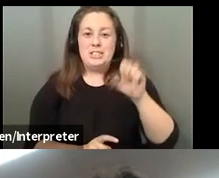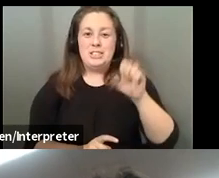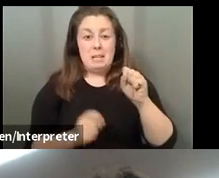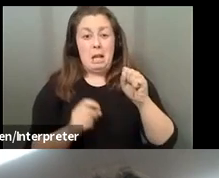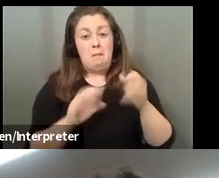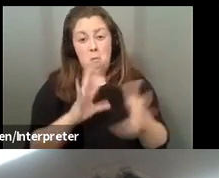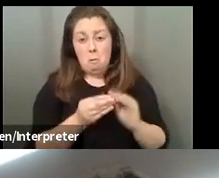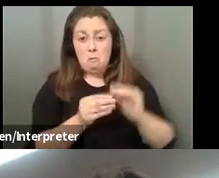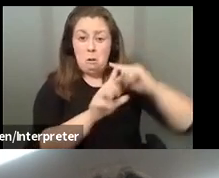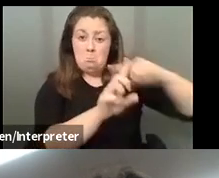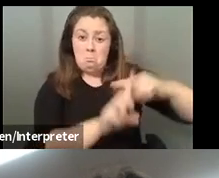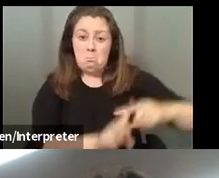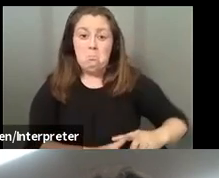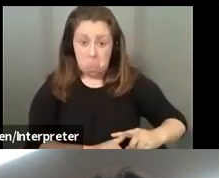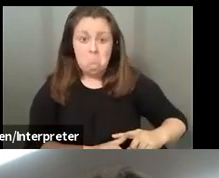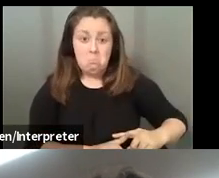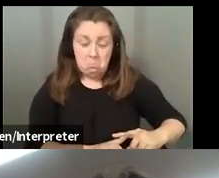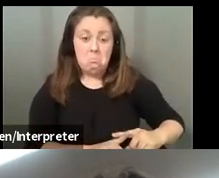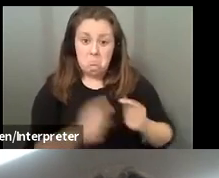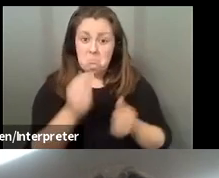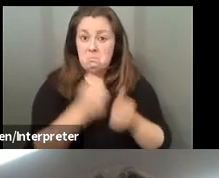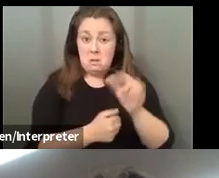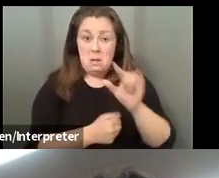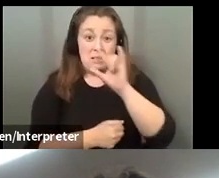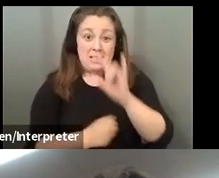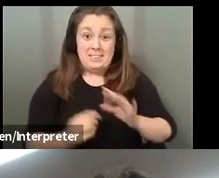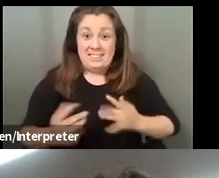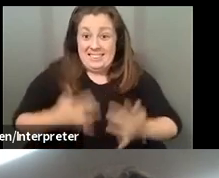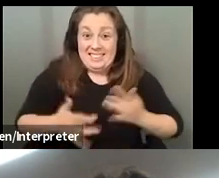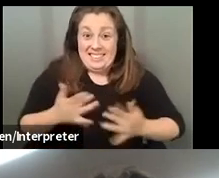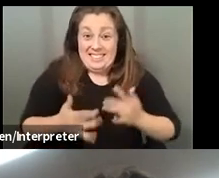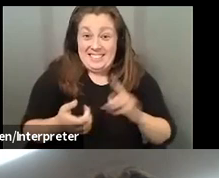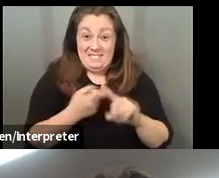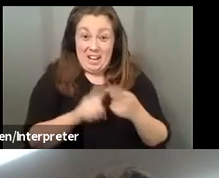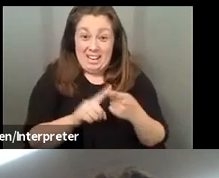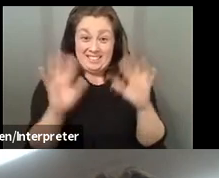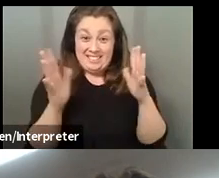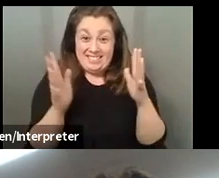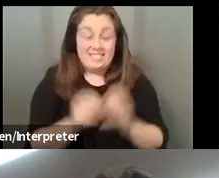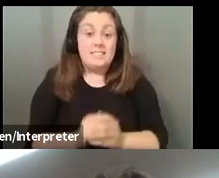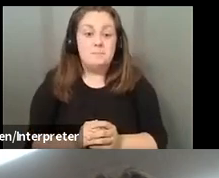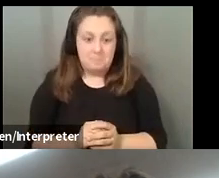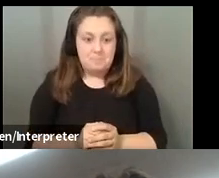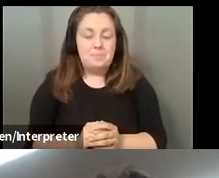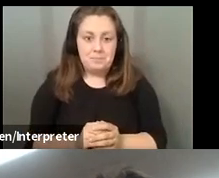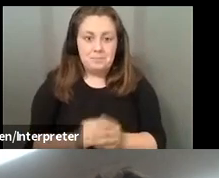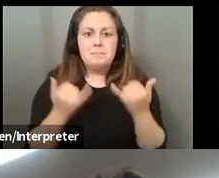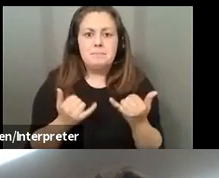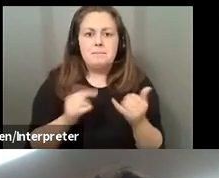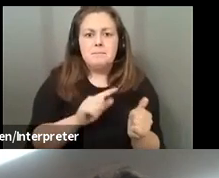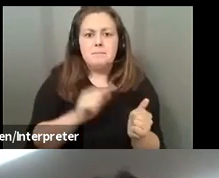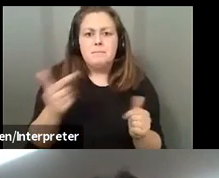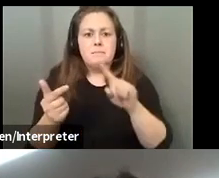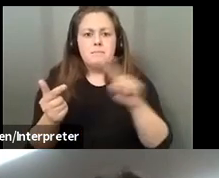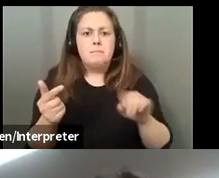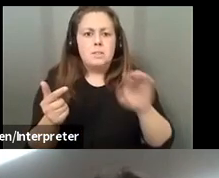positive reaction to it because I feel like most kids are just excited to have friends again. I'm going to turn it over to Zoe, and she's